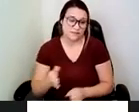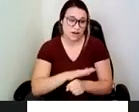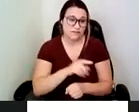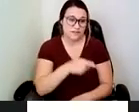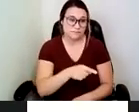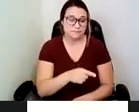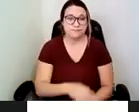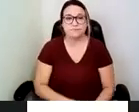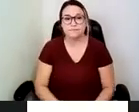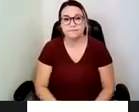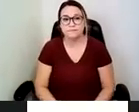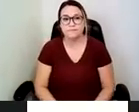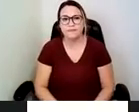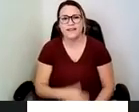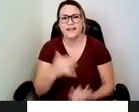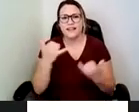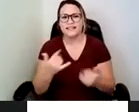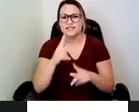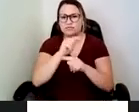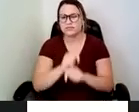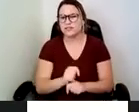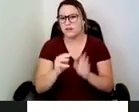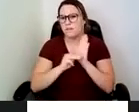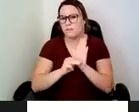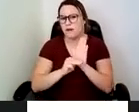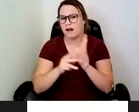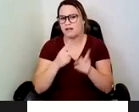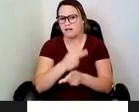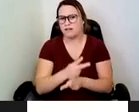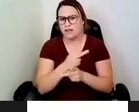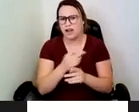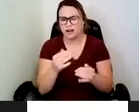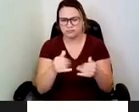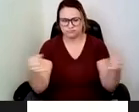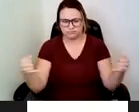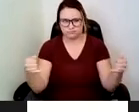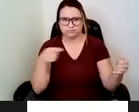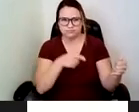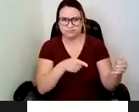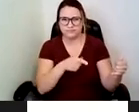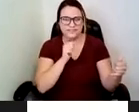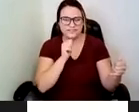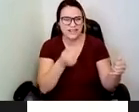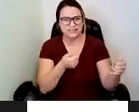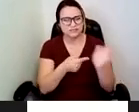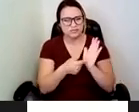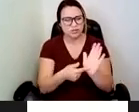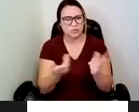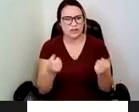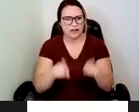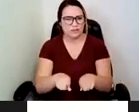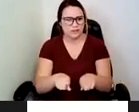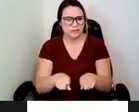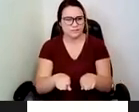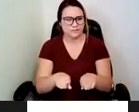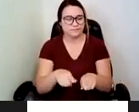This is kind of our traditional thought of care, which probably does not really represent what's going on, that whatever